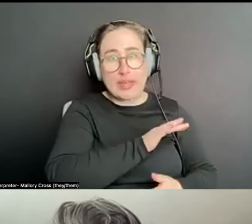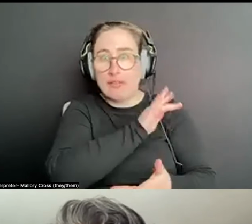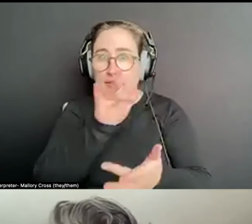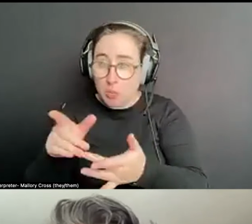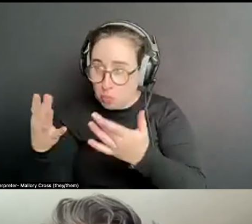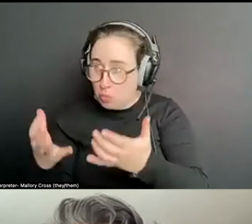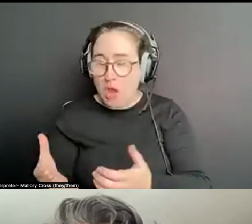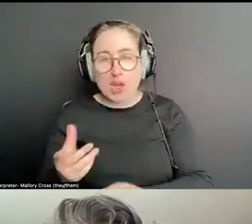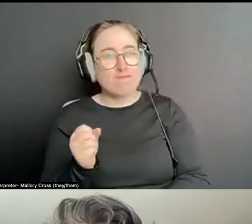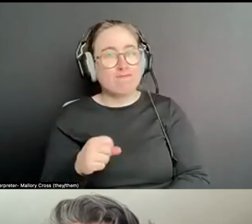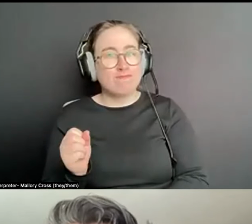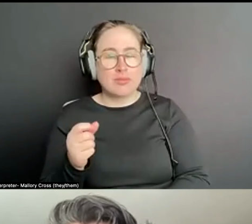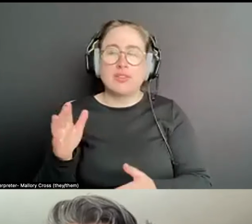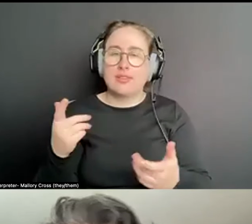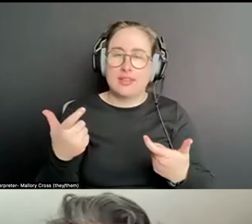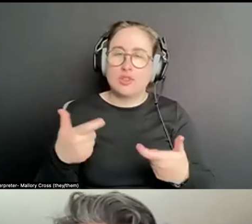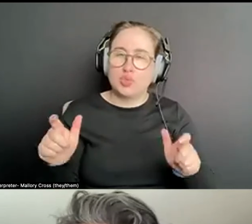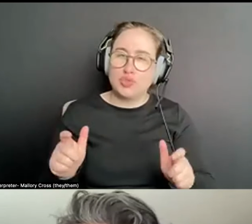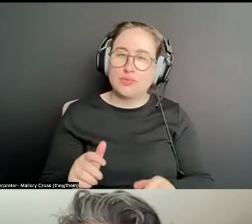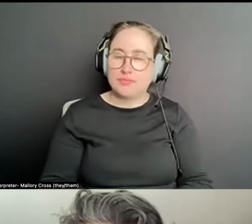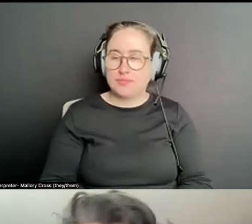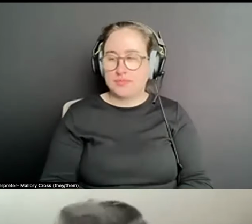so, yeah, just making that extra step, I think, is really important.